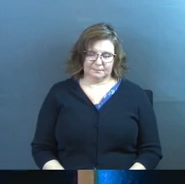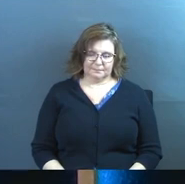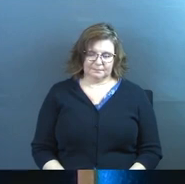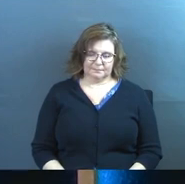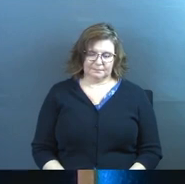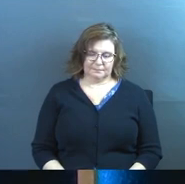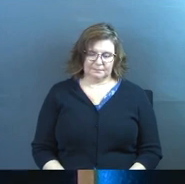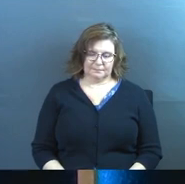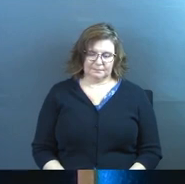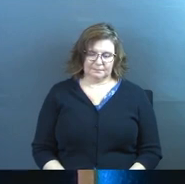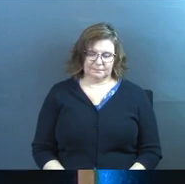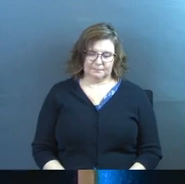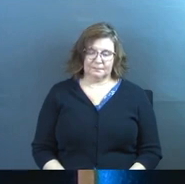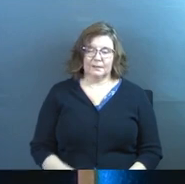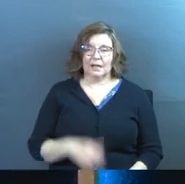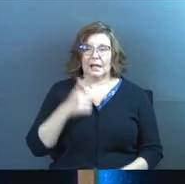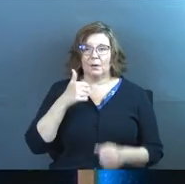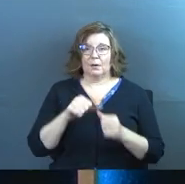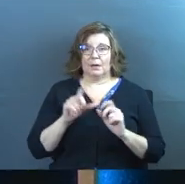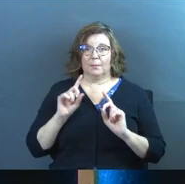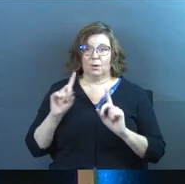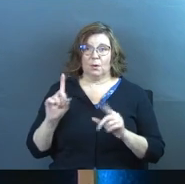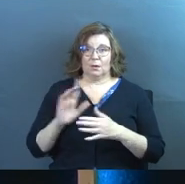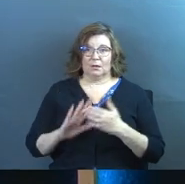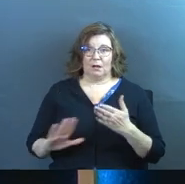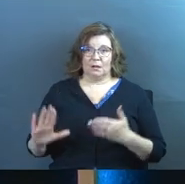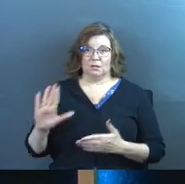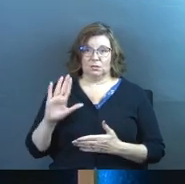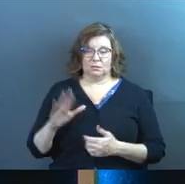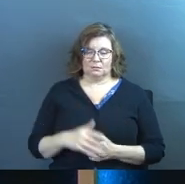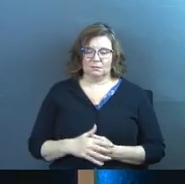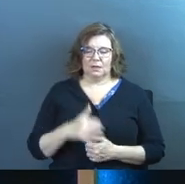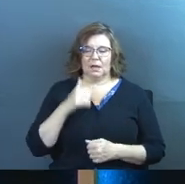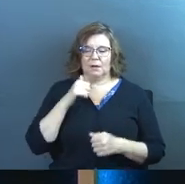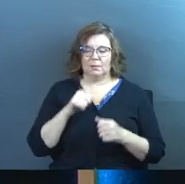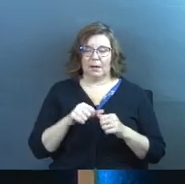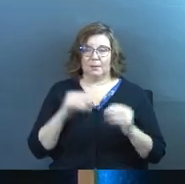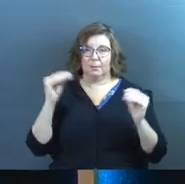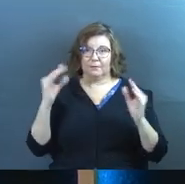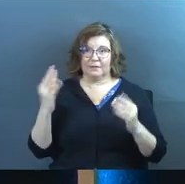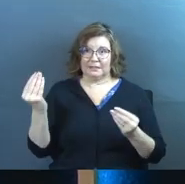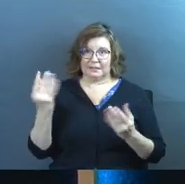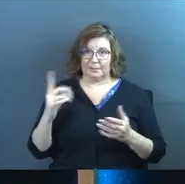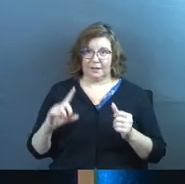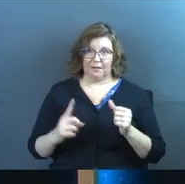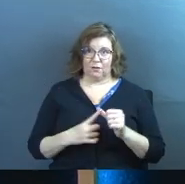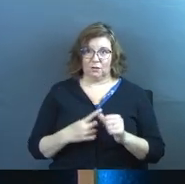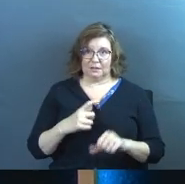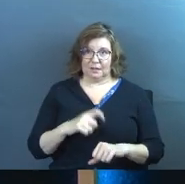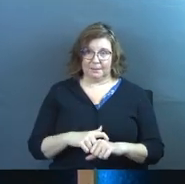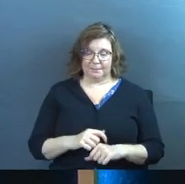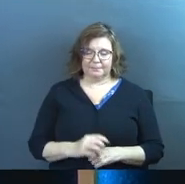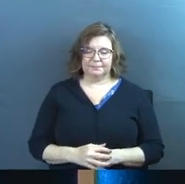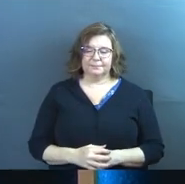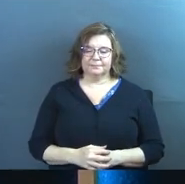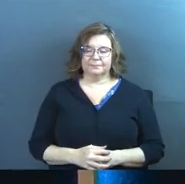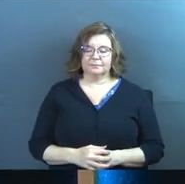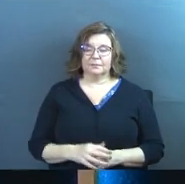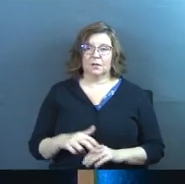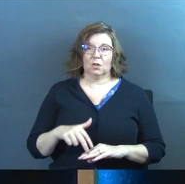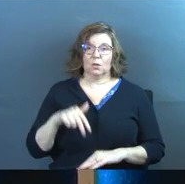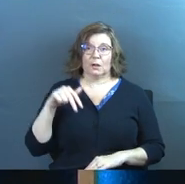So, I remember going to college, and I remember a professor saying to me the very first time,